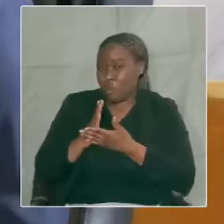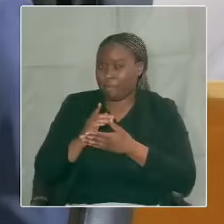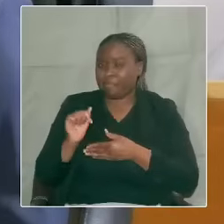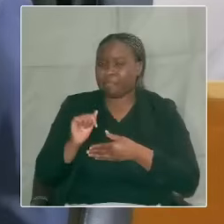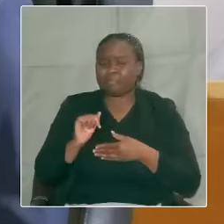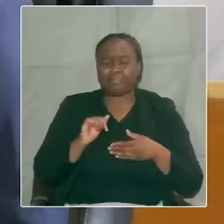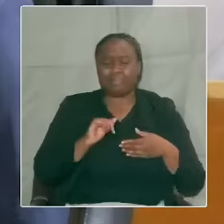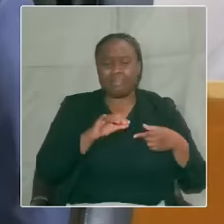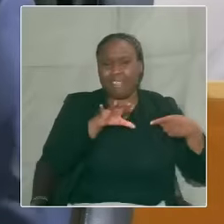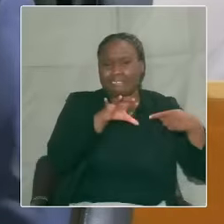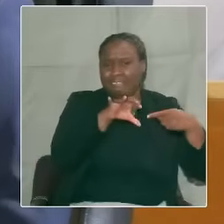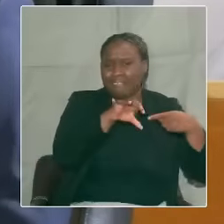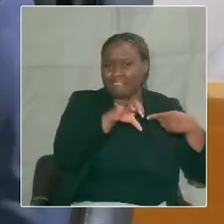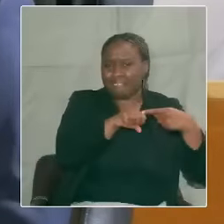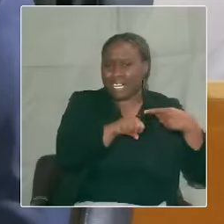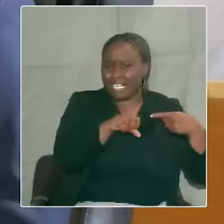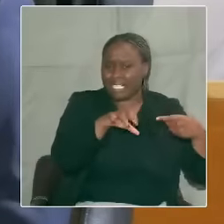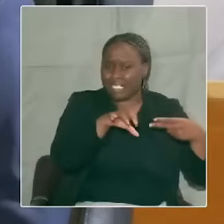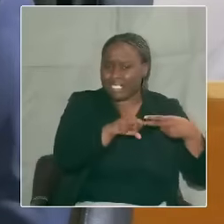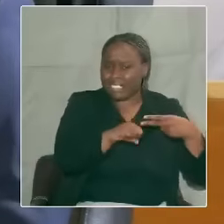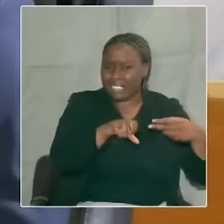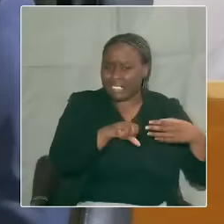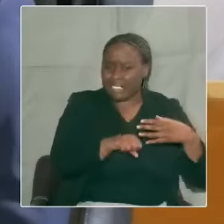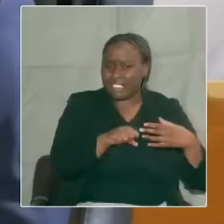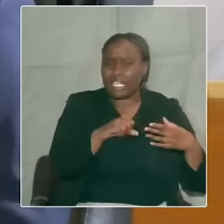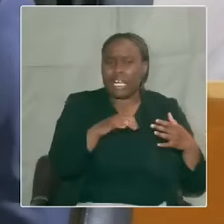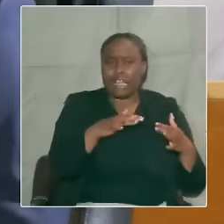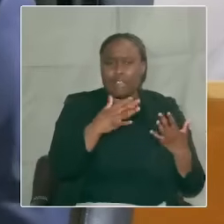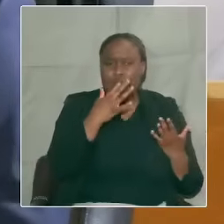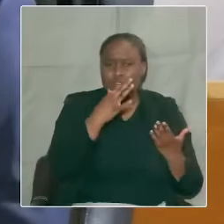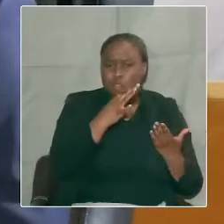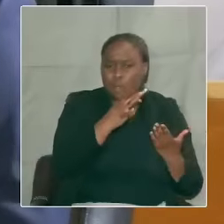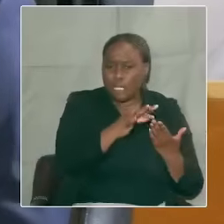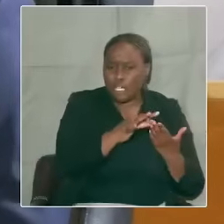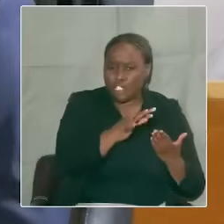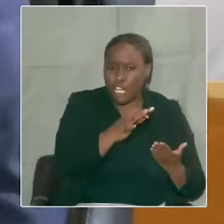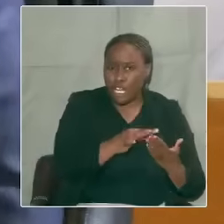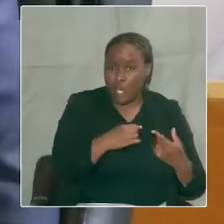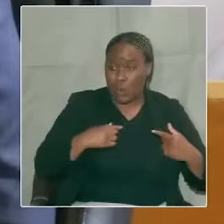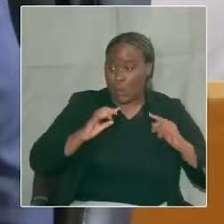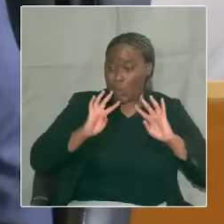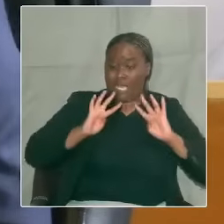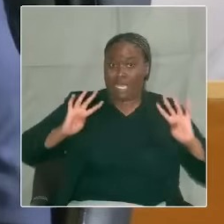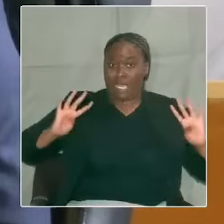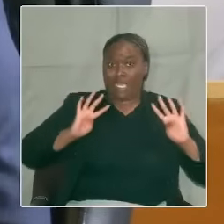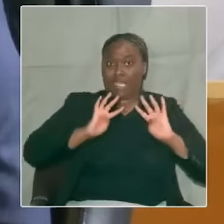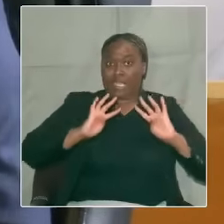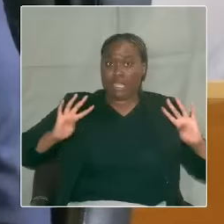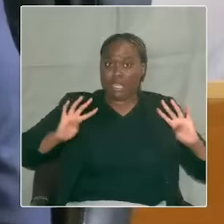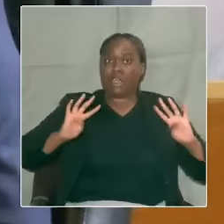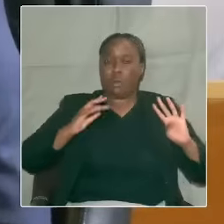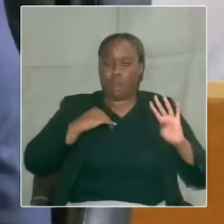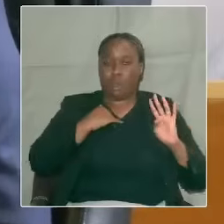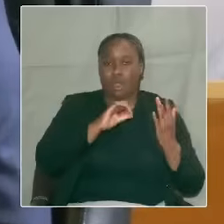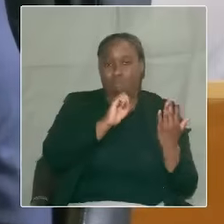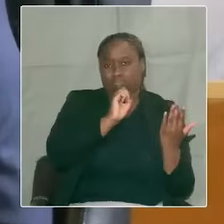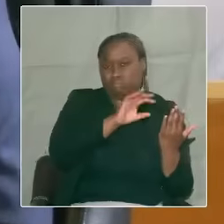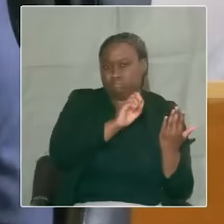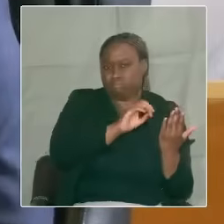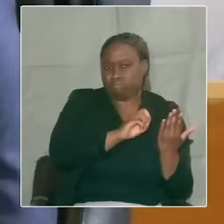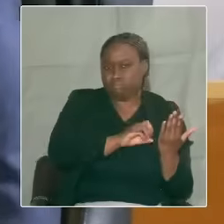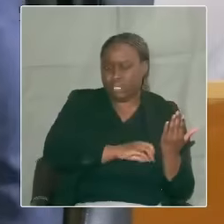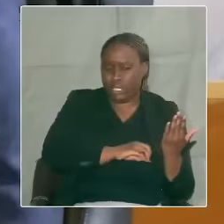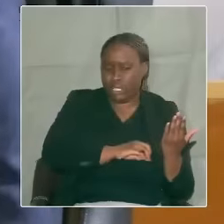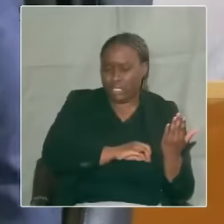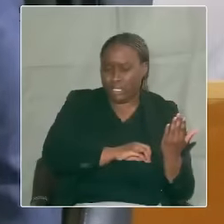findings and possibly even recommendations we make at the end. But